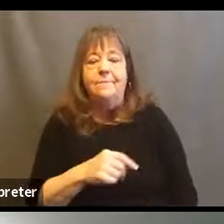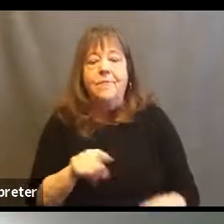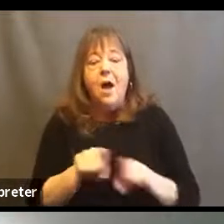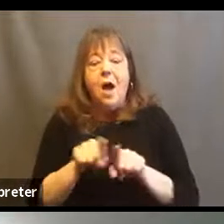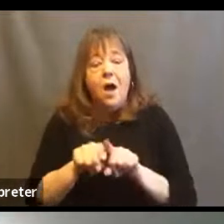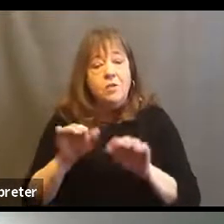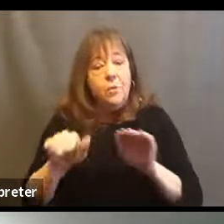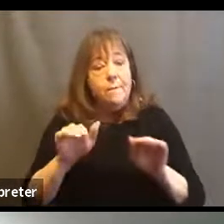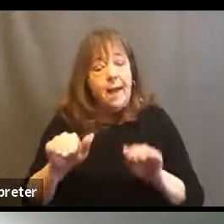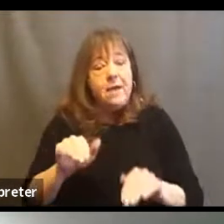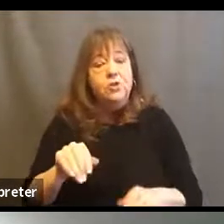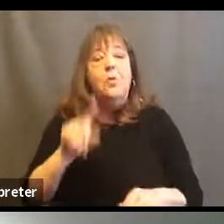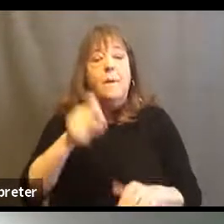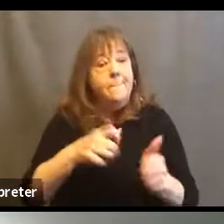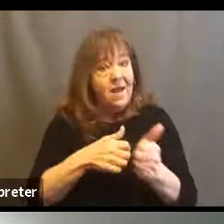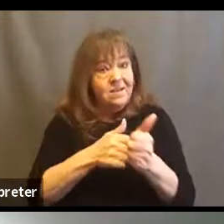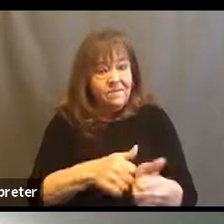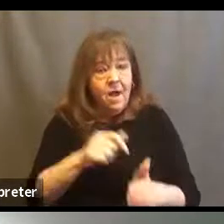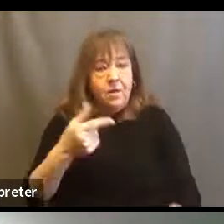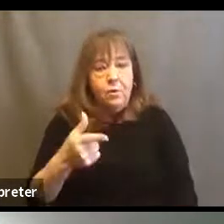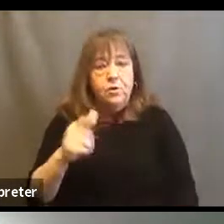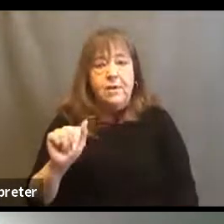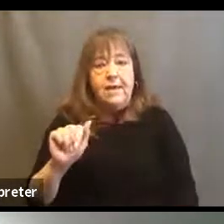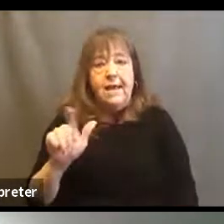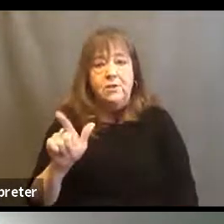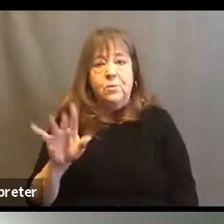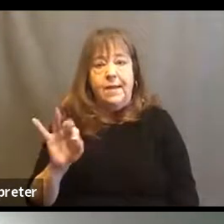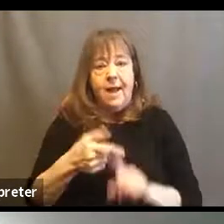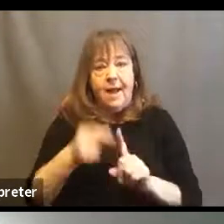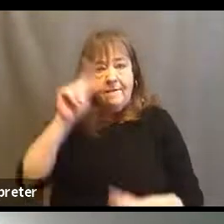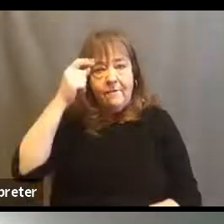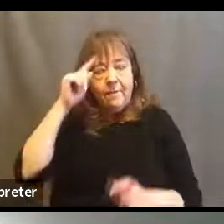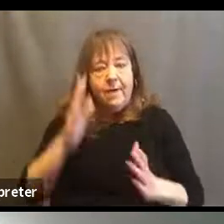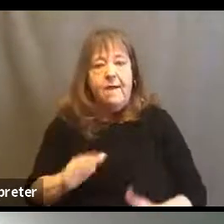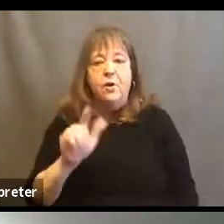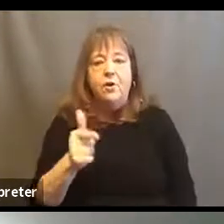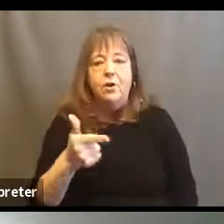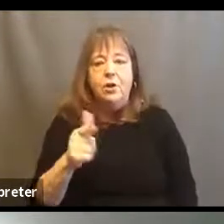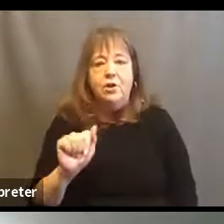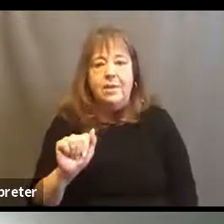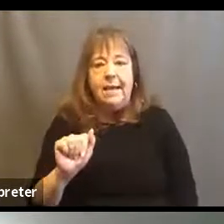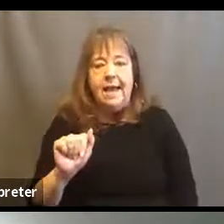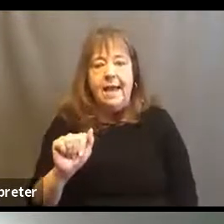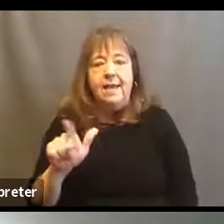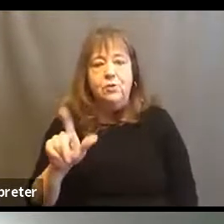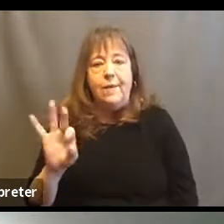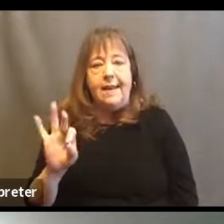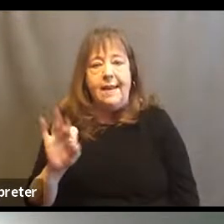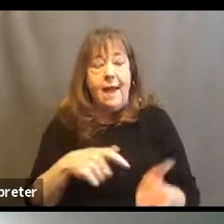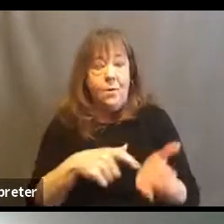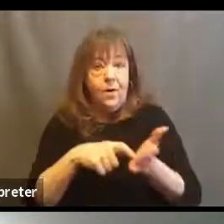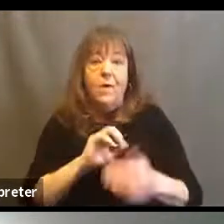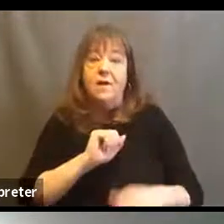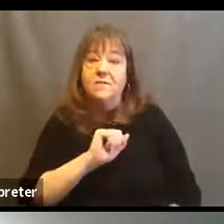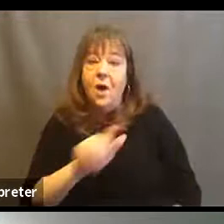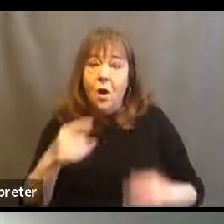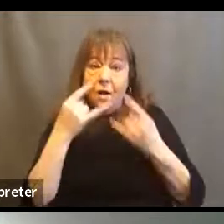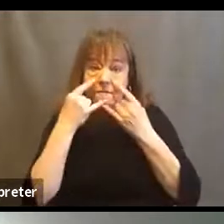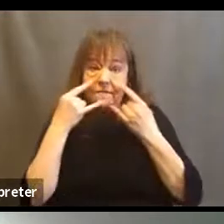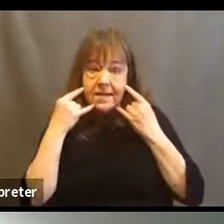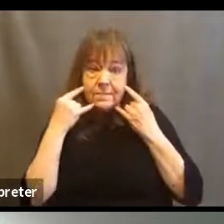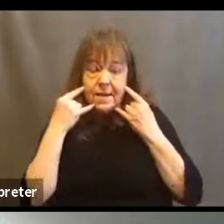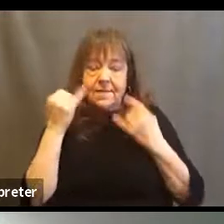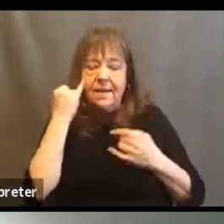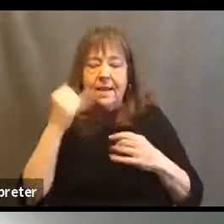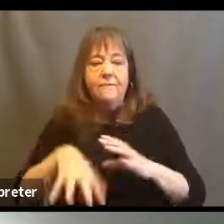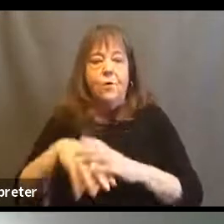subject to the governor's executive orders GA-29 and GA-32. GA-29 does require all of us to be wearing face coverings when we're